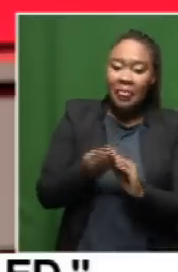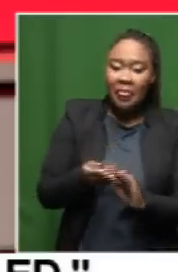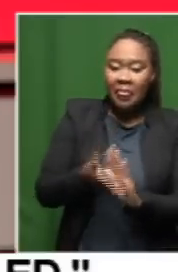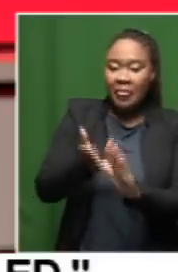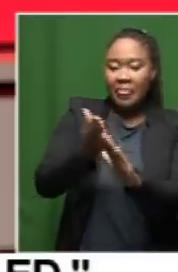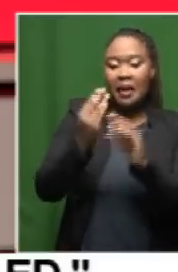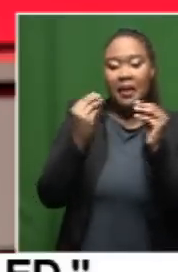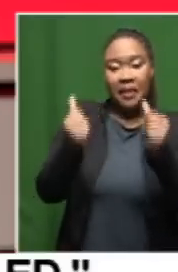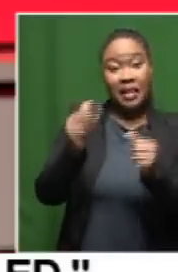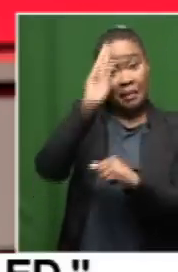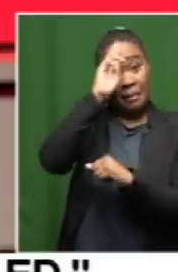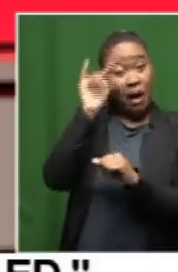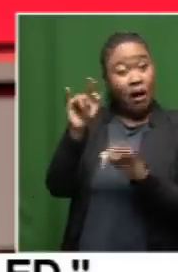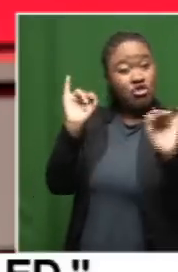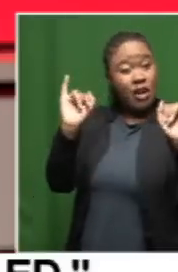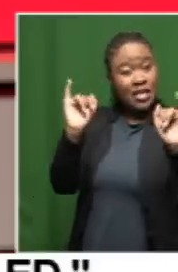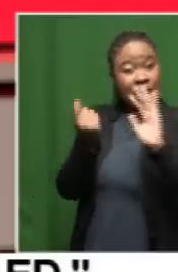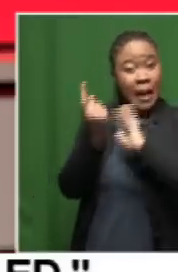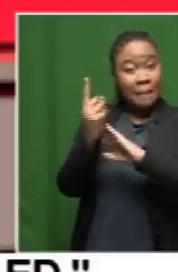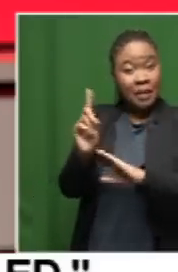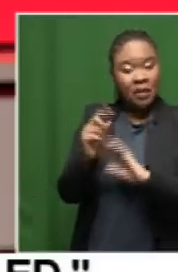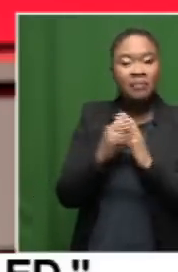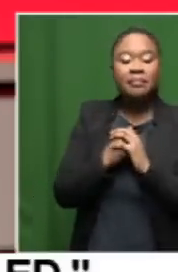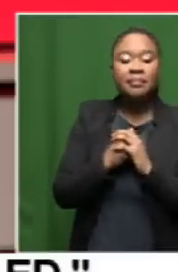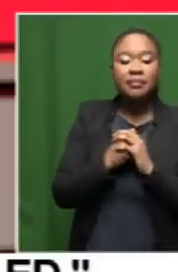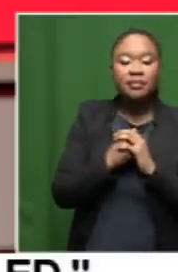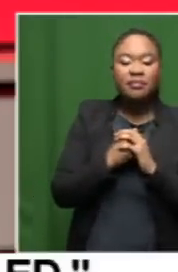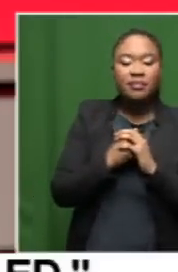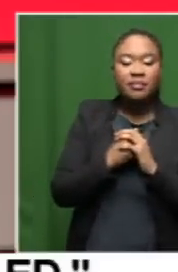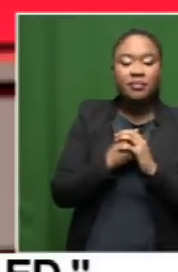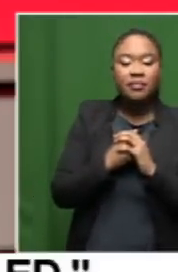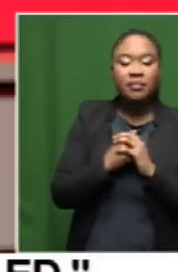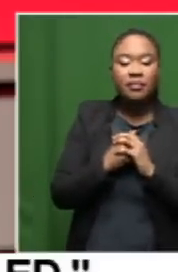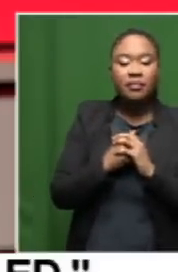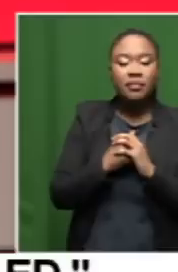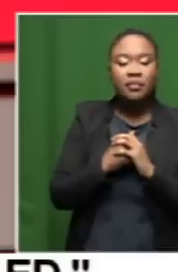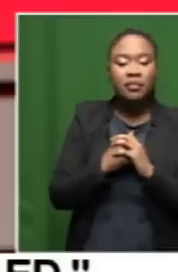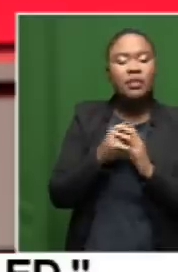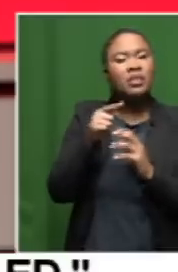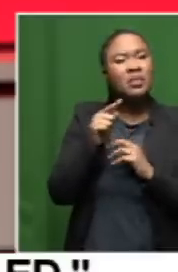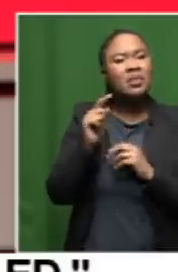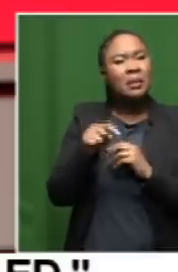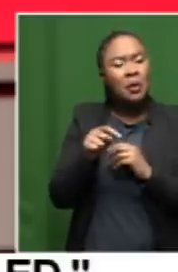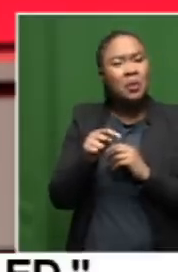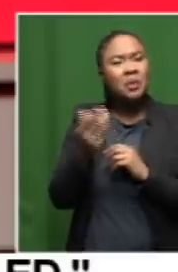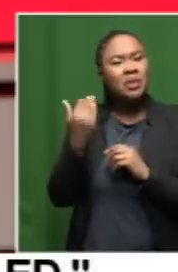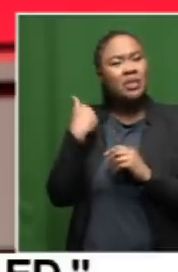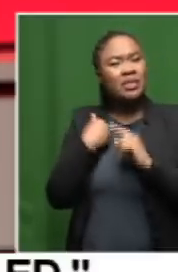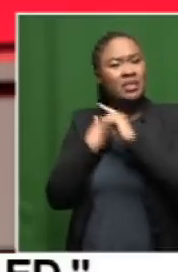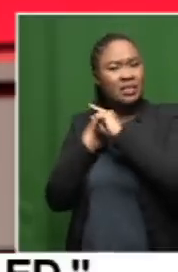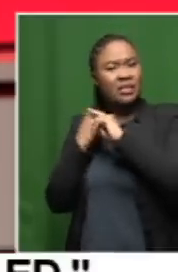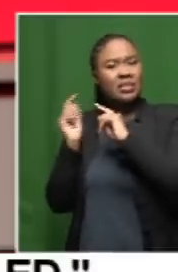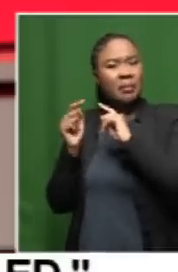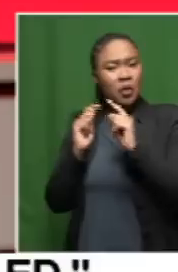remember the Asian crisis, which led to the introduction of GEAR in South Africa, we could have taken a different path at that time